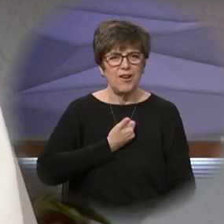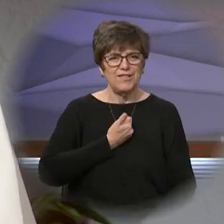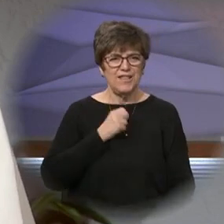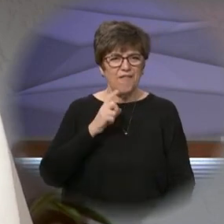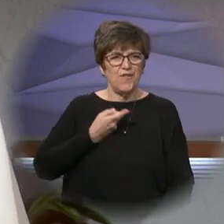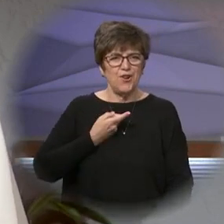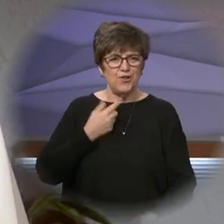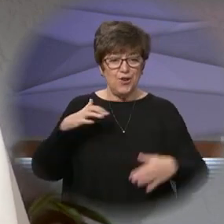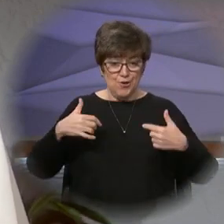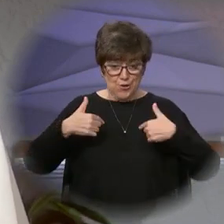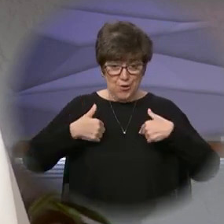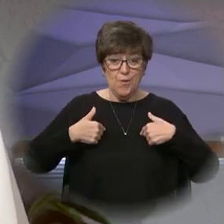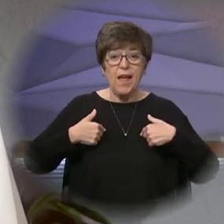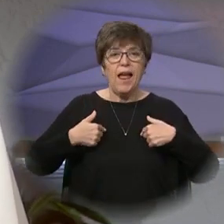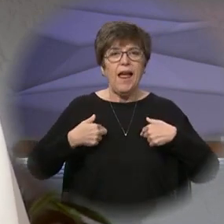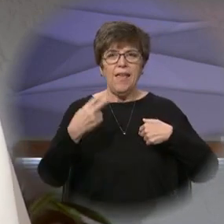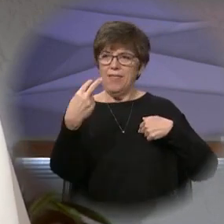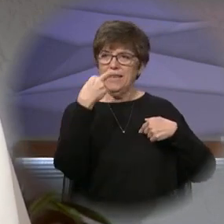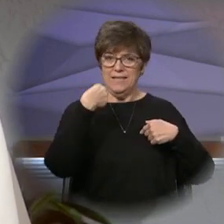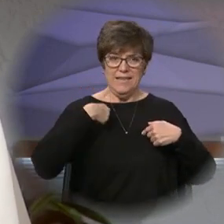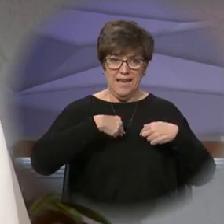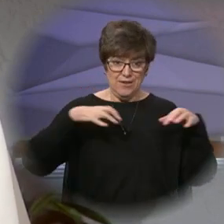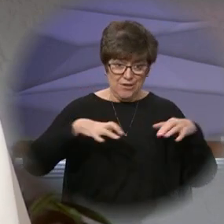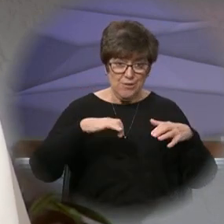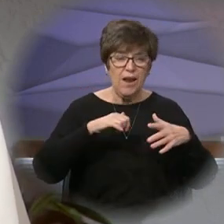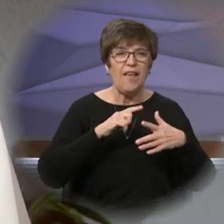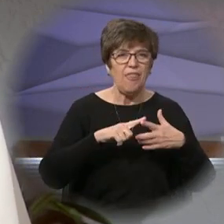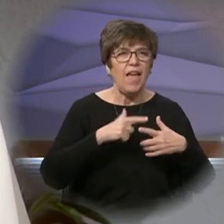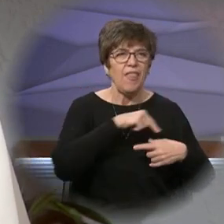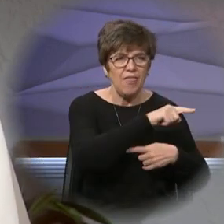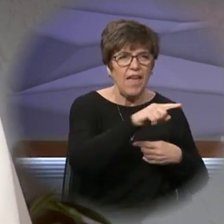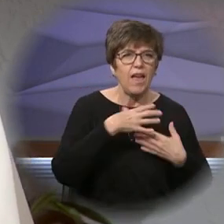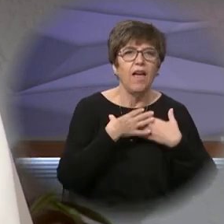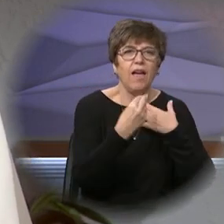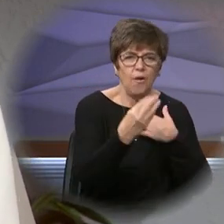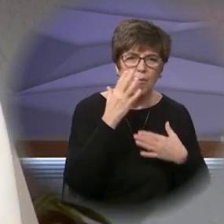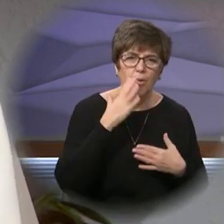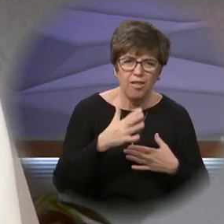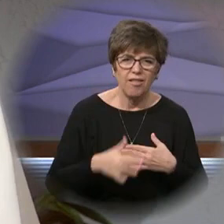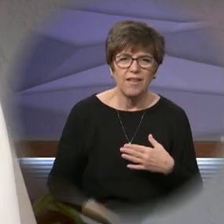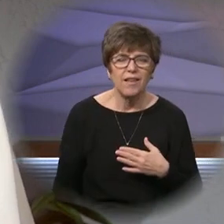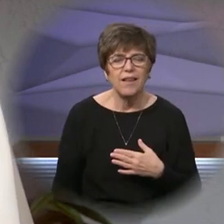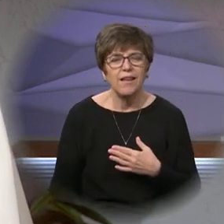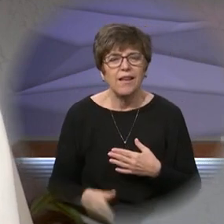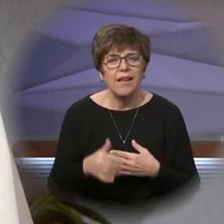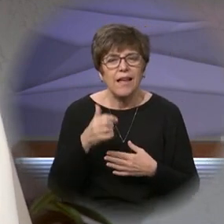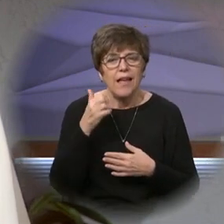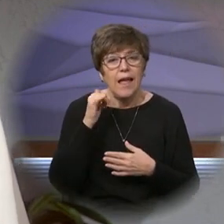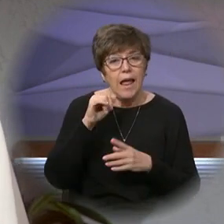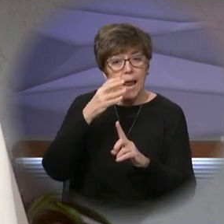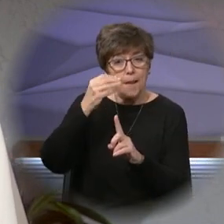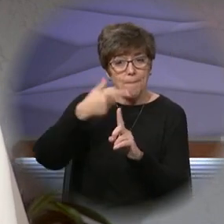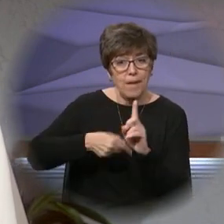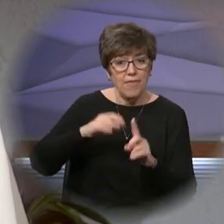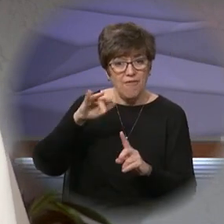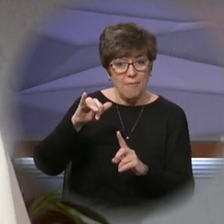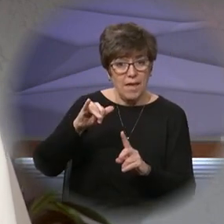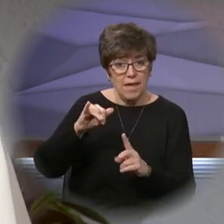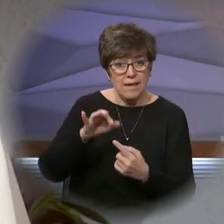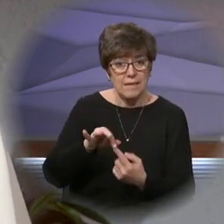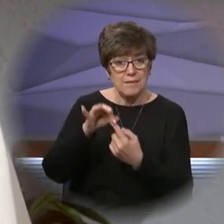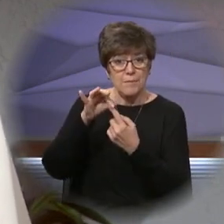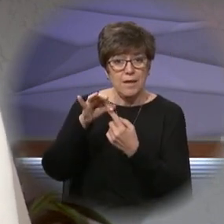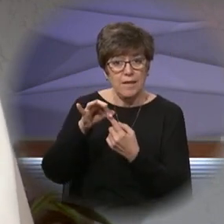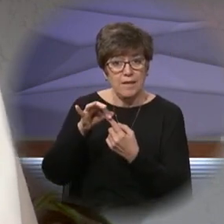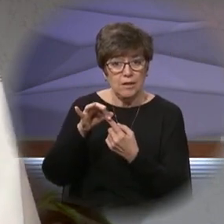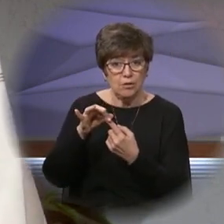Isn't that true? Each and every day. And in that goodness, we have a special challenge in this month of May, which is designated